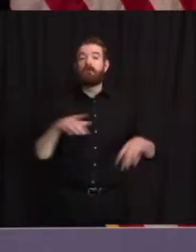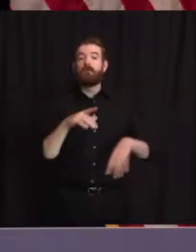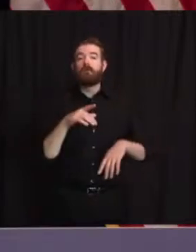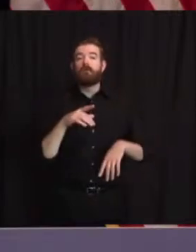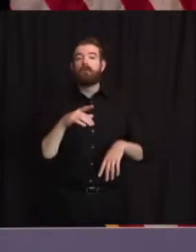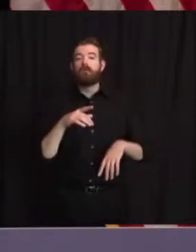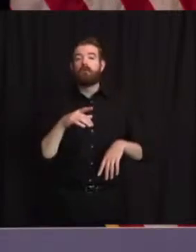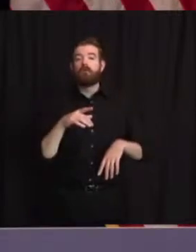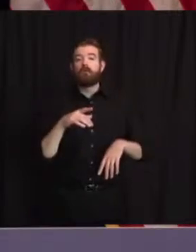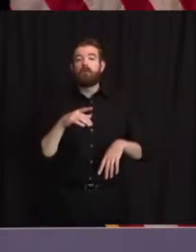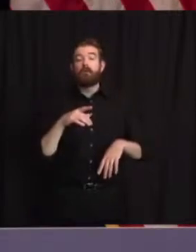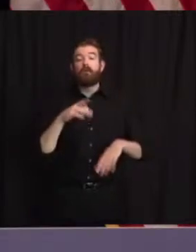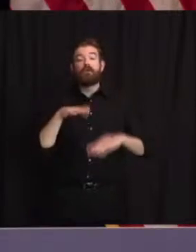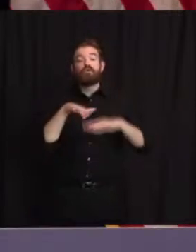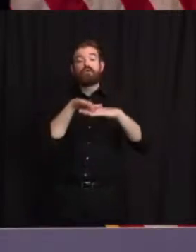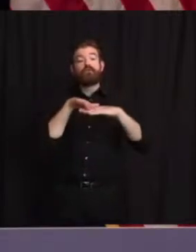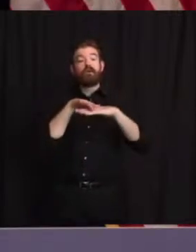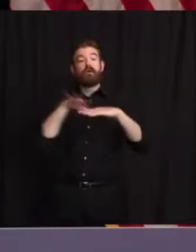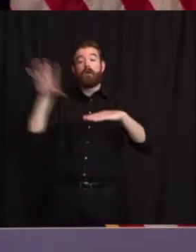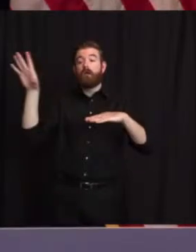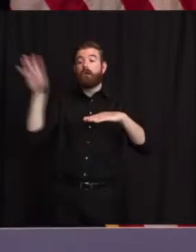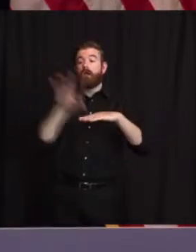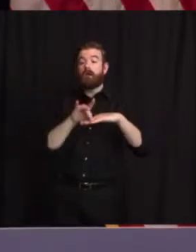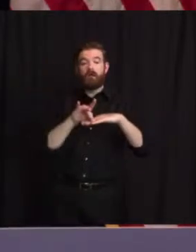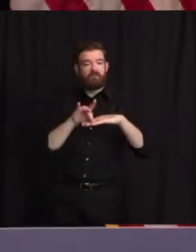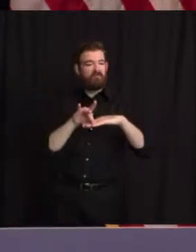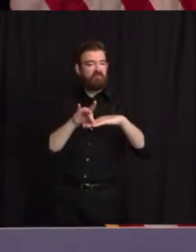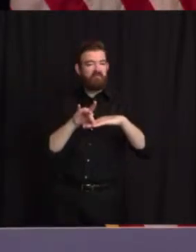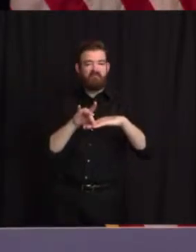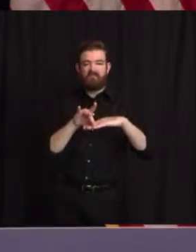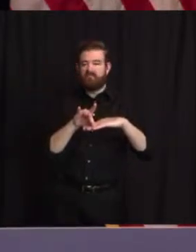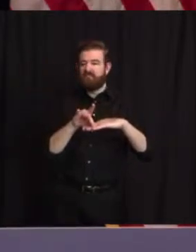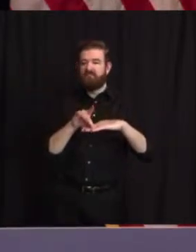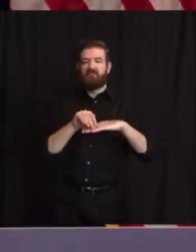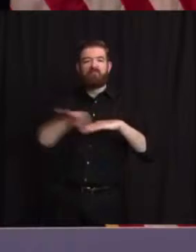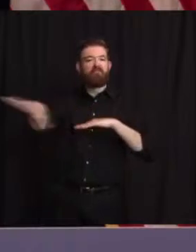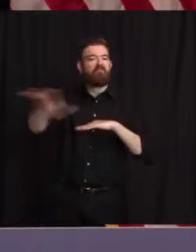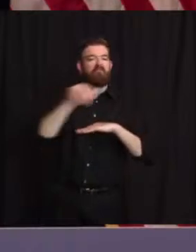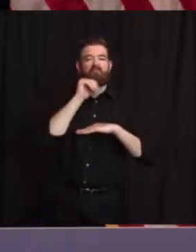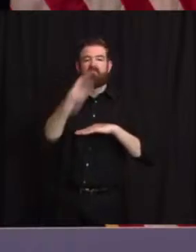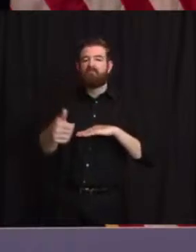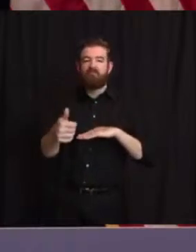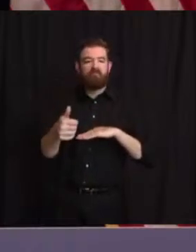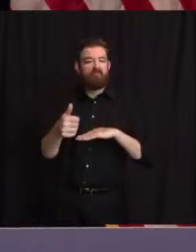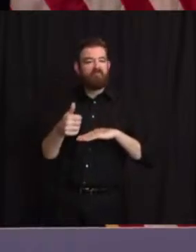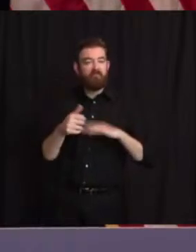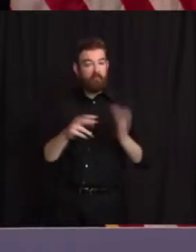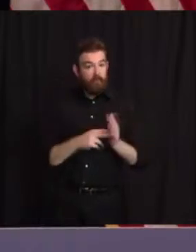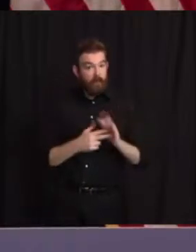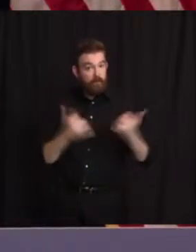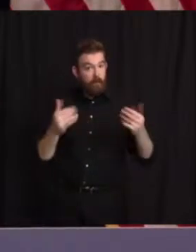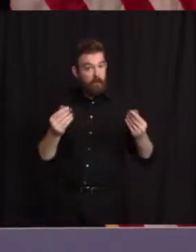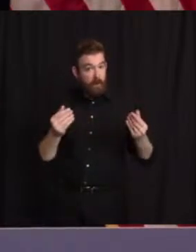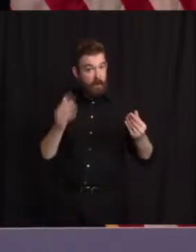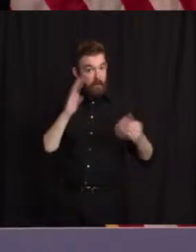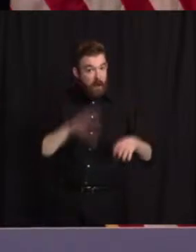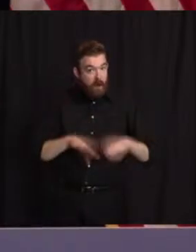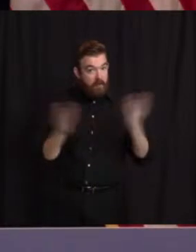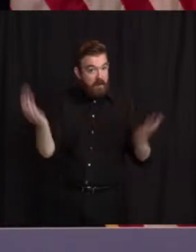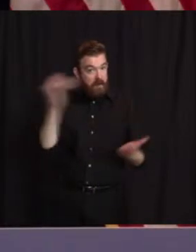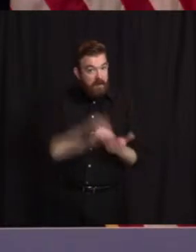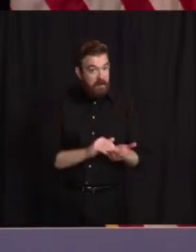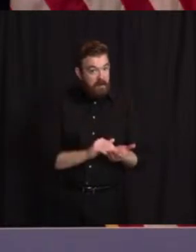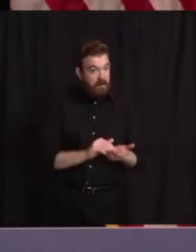might reopen soon? And with beaches opening, what is the guidance from people from separate families who want to share a